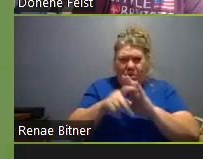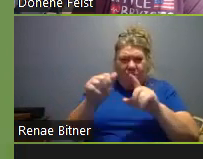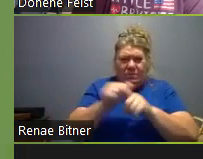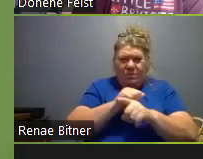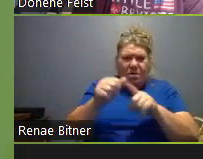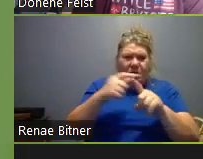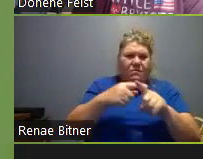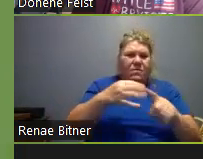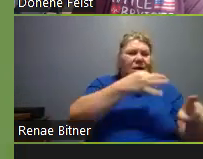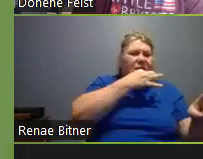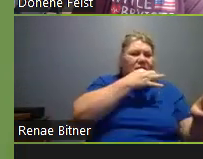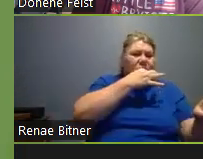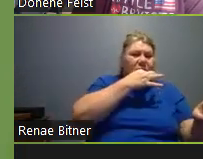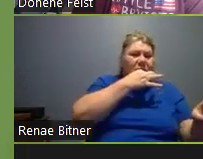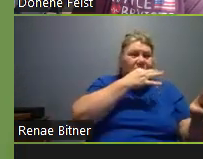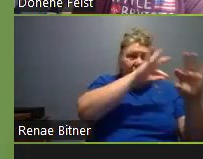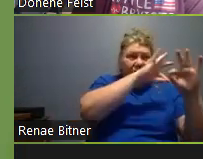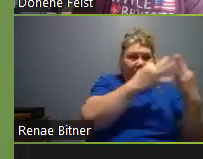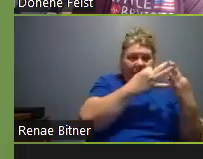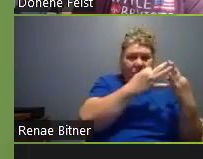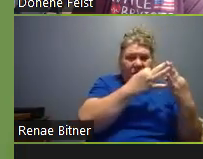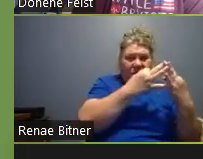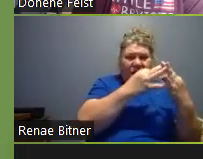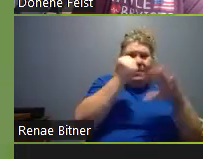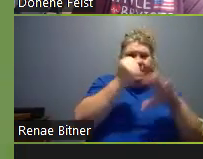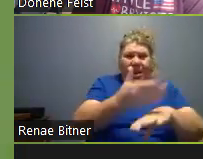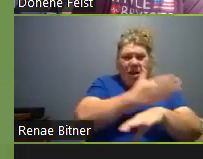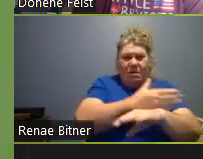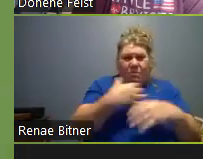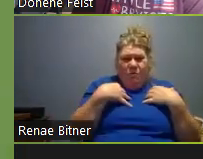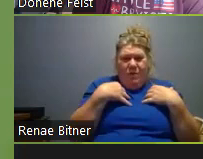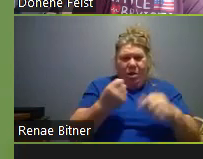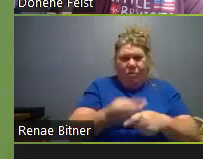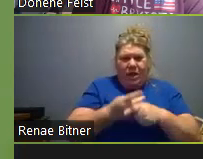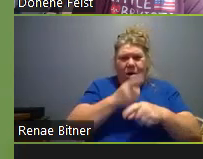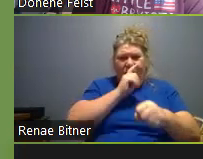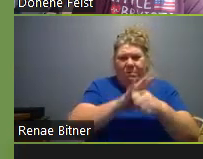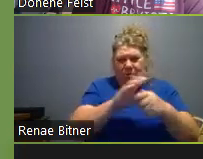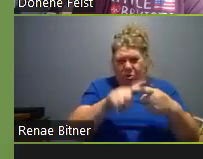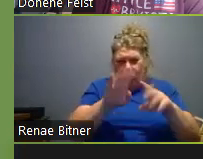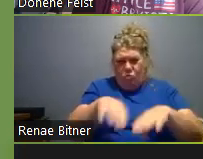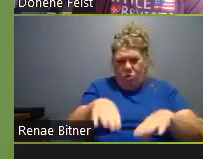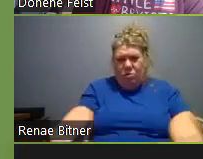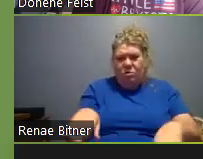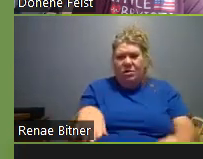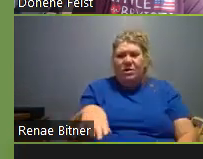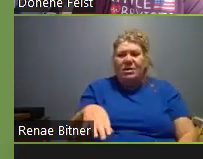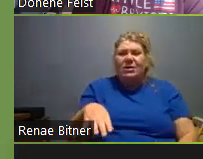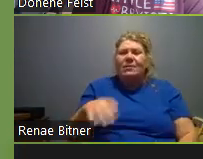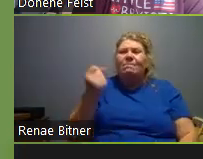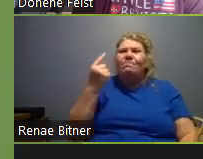the expertise of families that really can improve health status and commitment to children. This